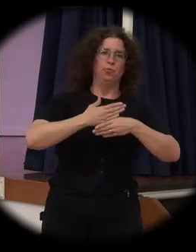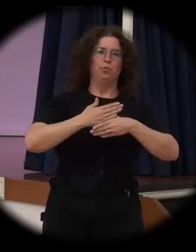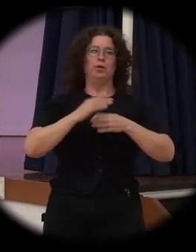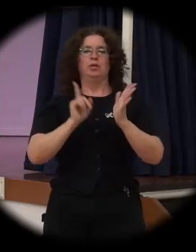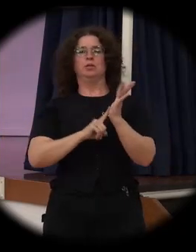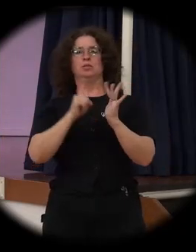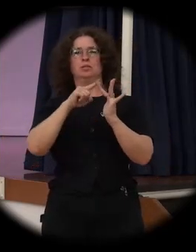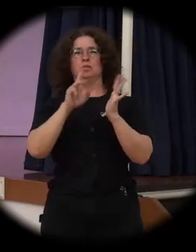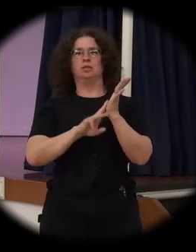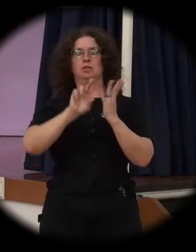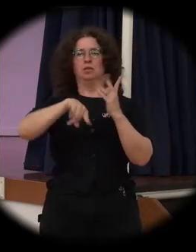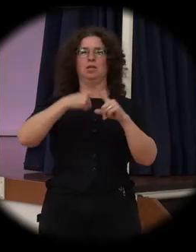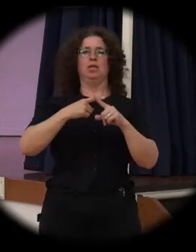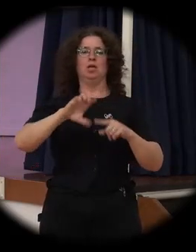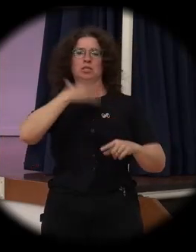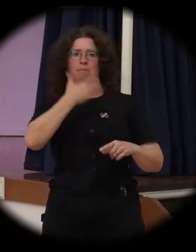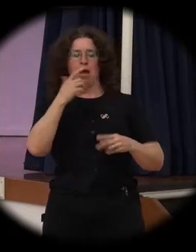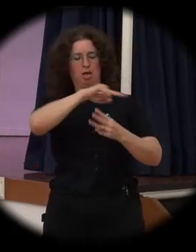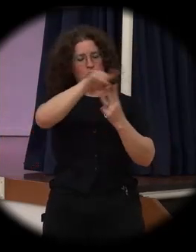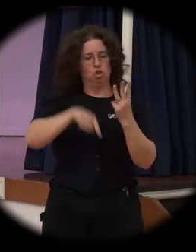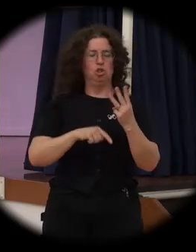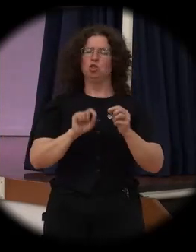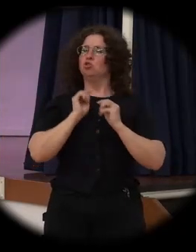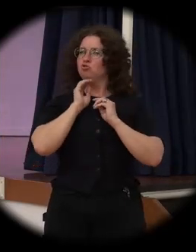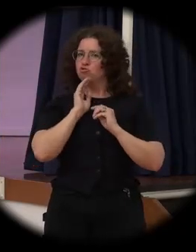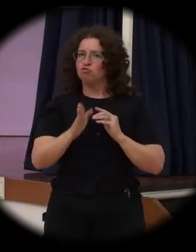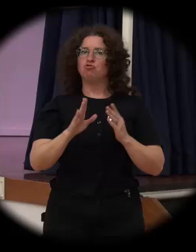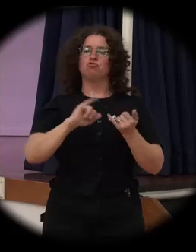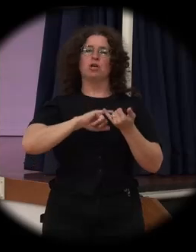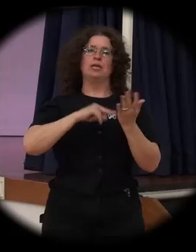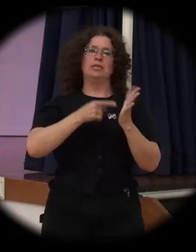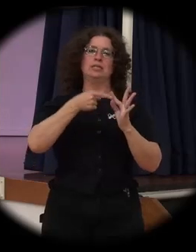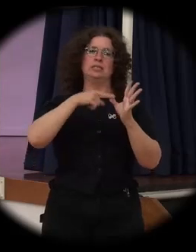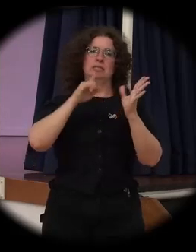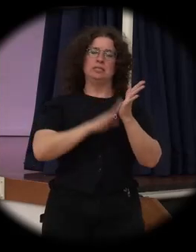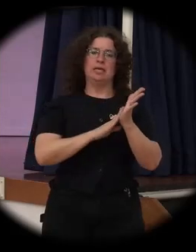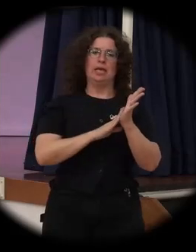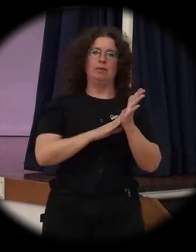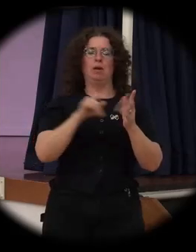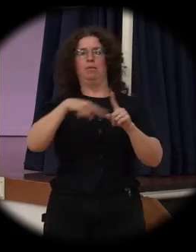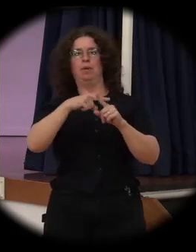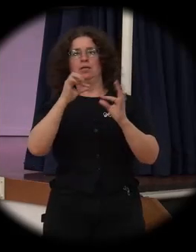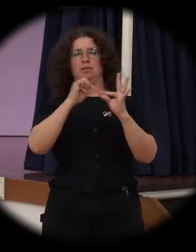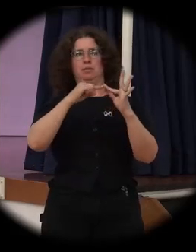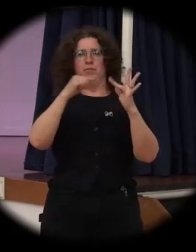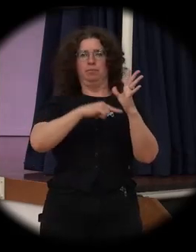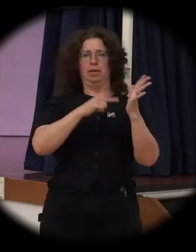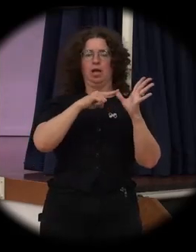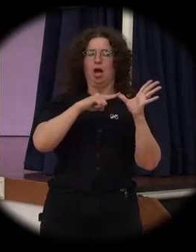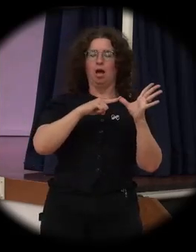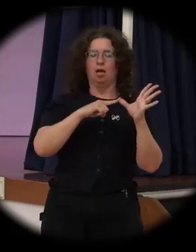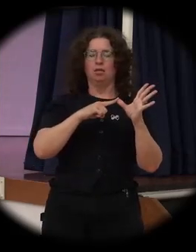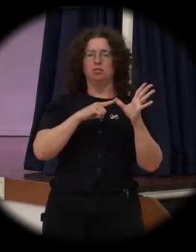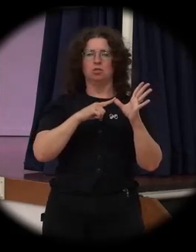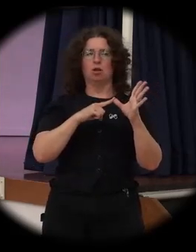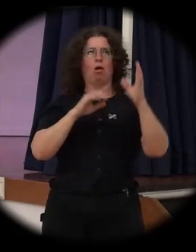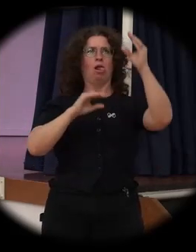this process. They get deployed straight to Steam and straight to a Steam beta branch as well, so no additional faffing about in